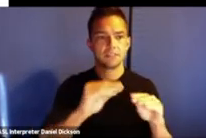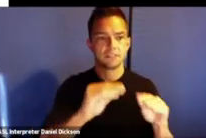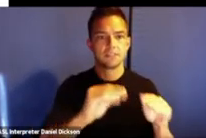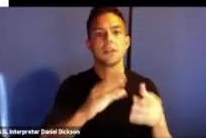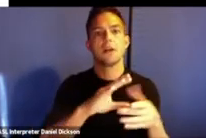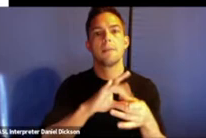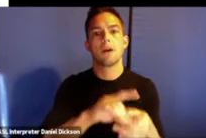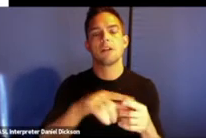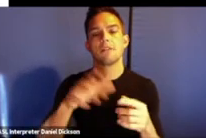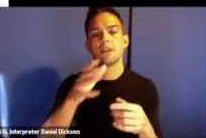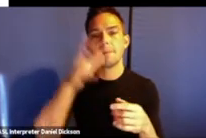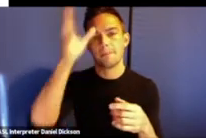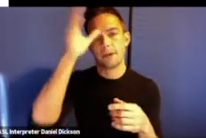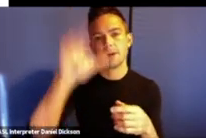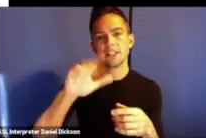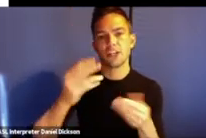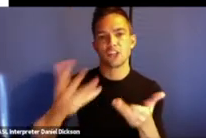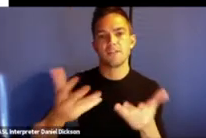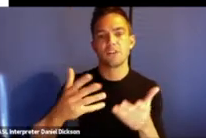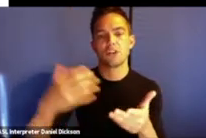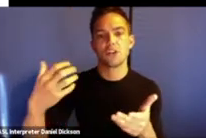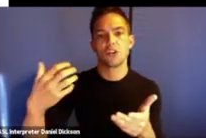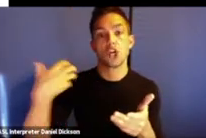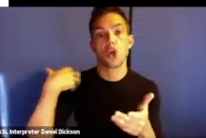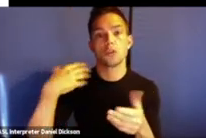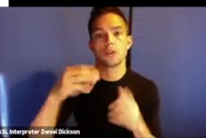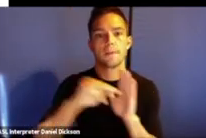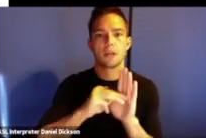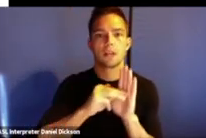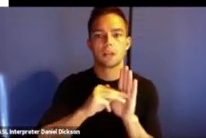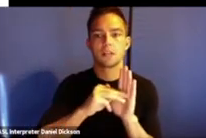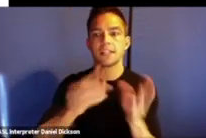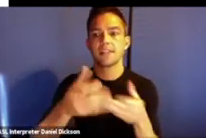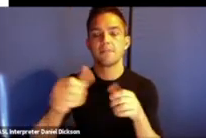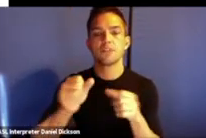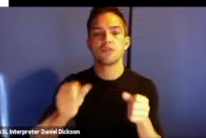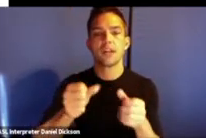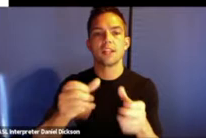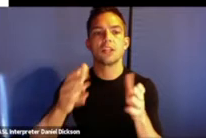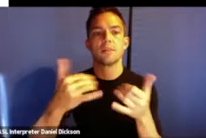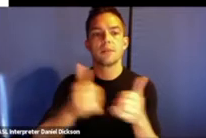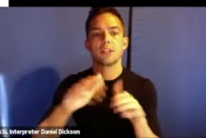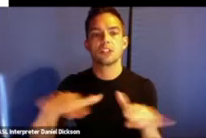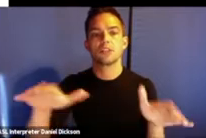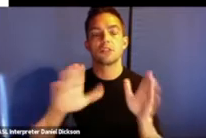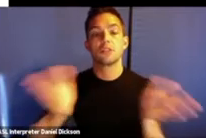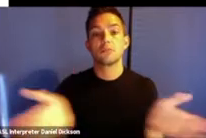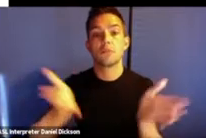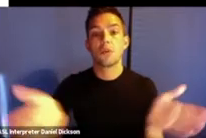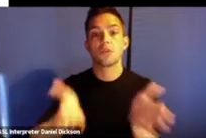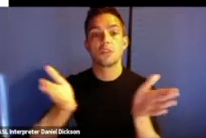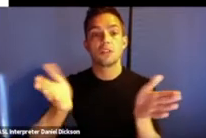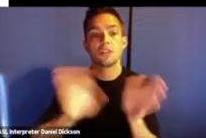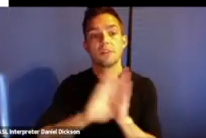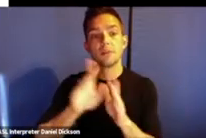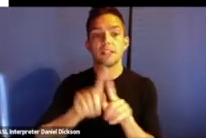of a parent caregiver coached model. And we can give them strategies for playing with their children to promote their development at different